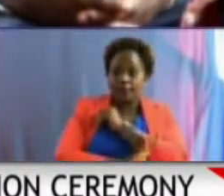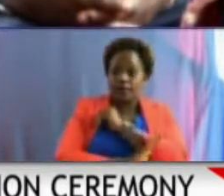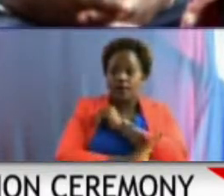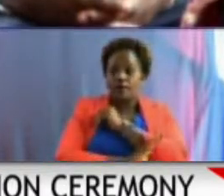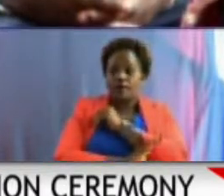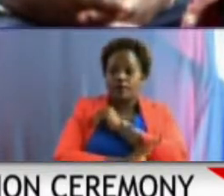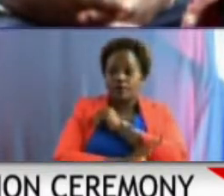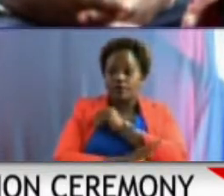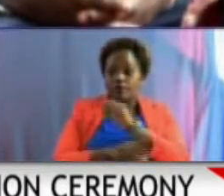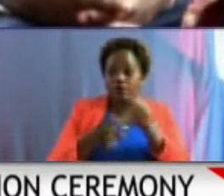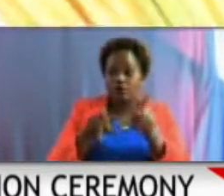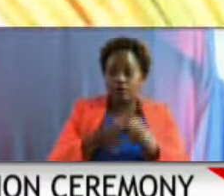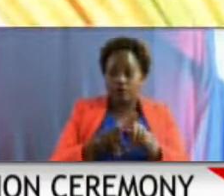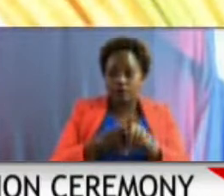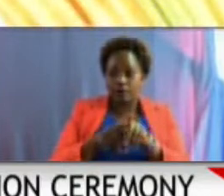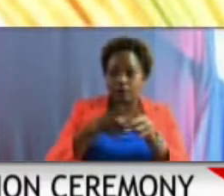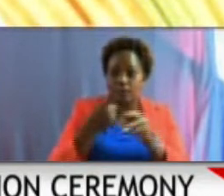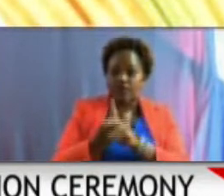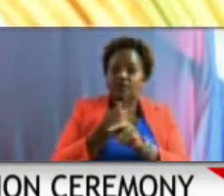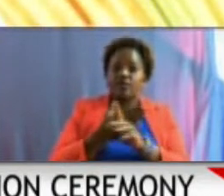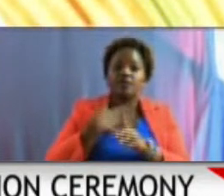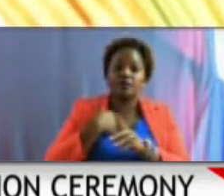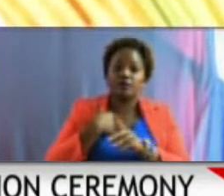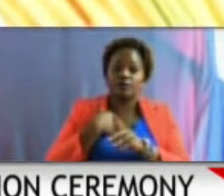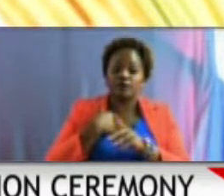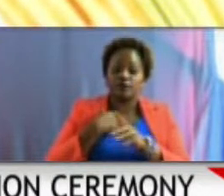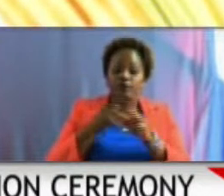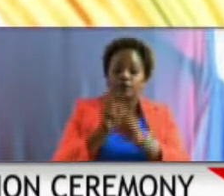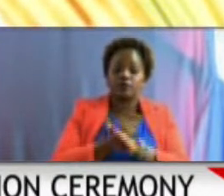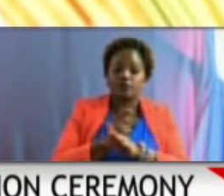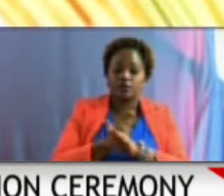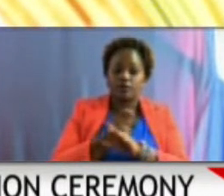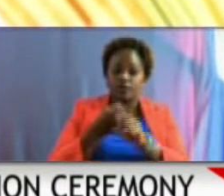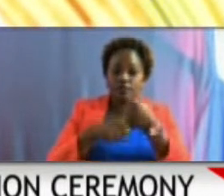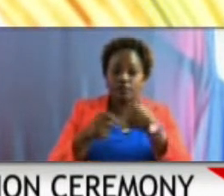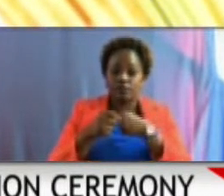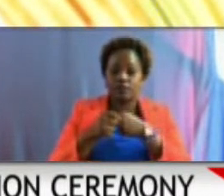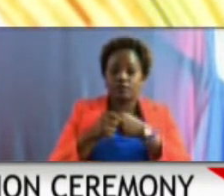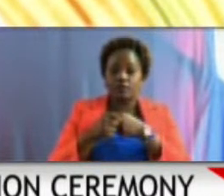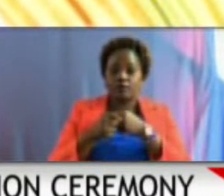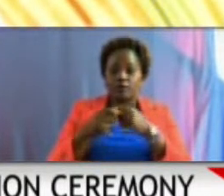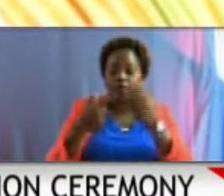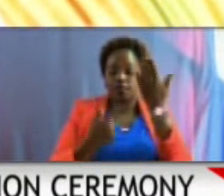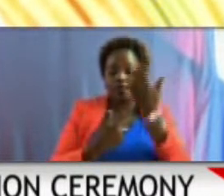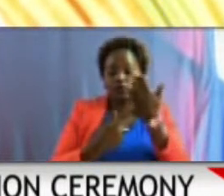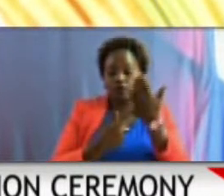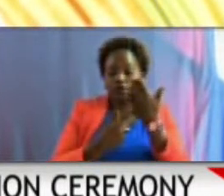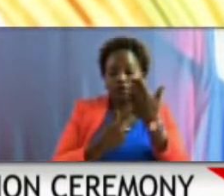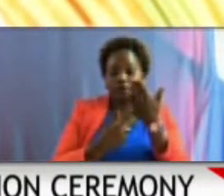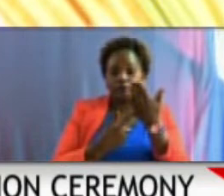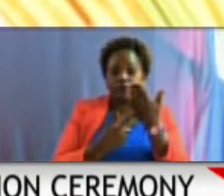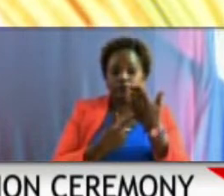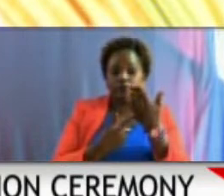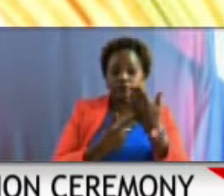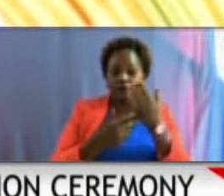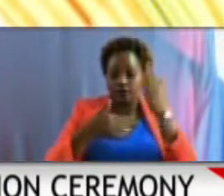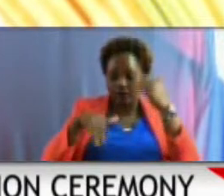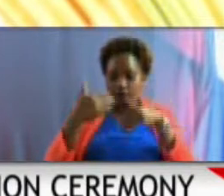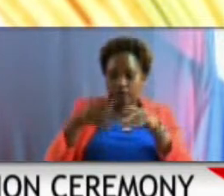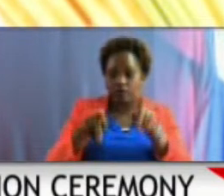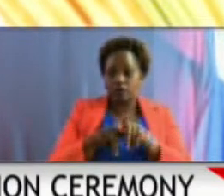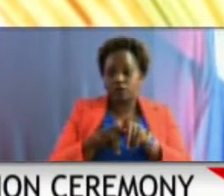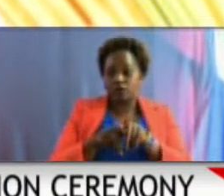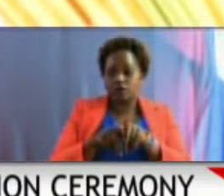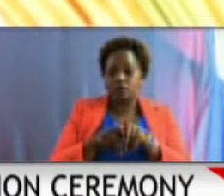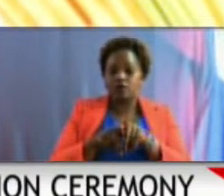addressed the overriding need to re-engineer training in science and technology. The university has also